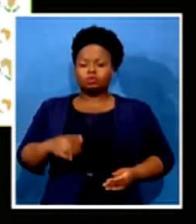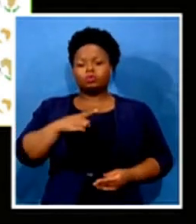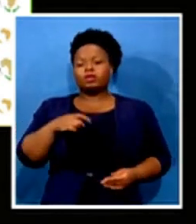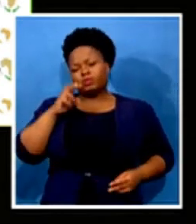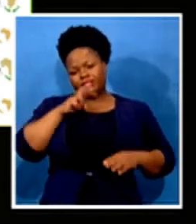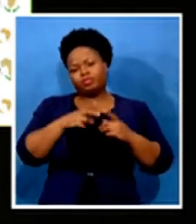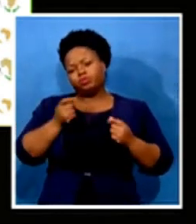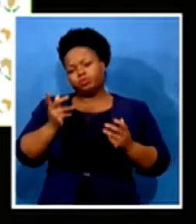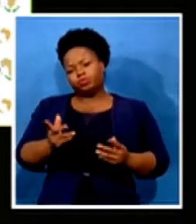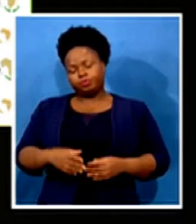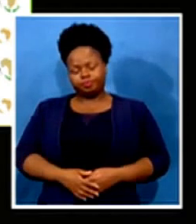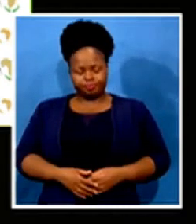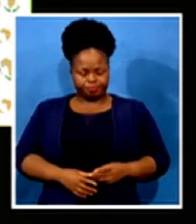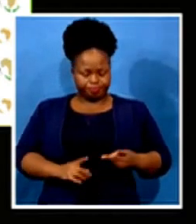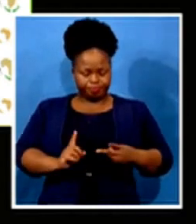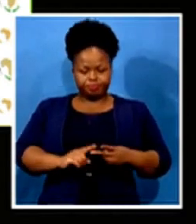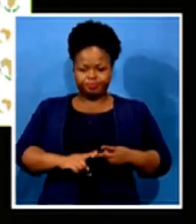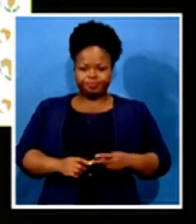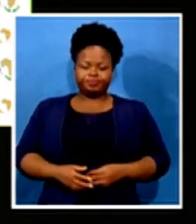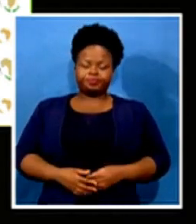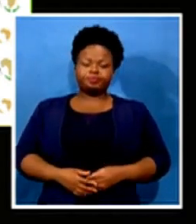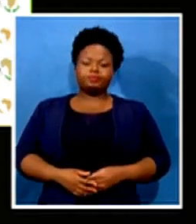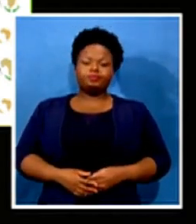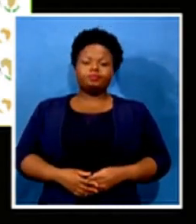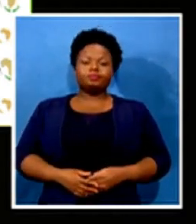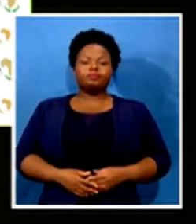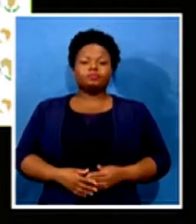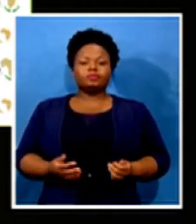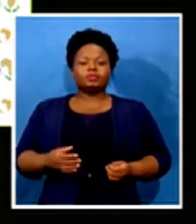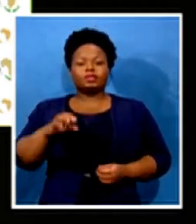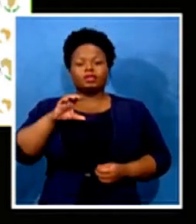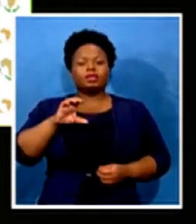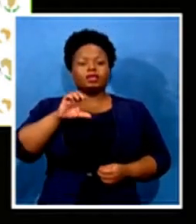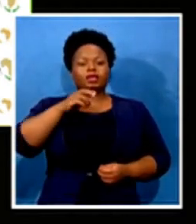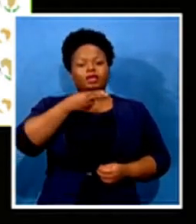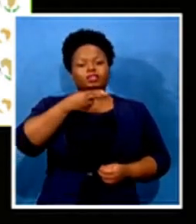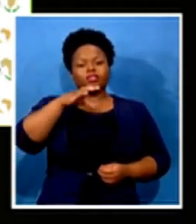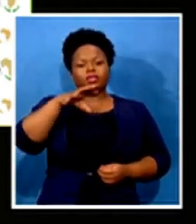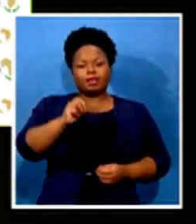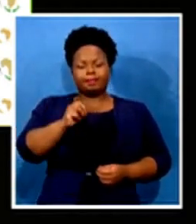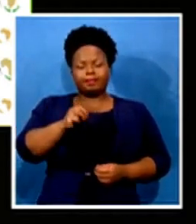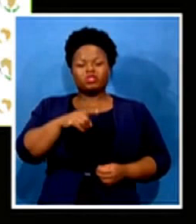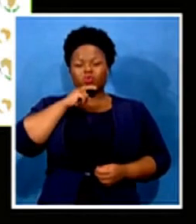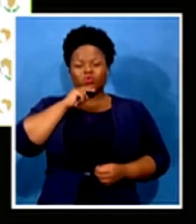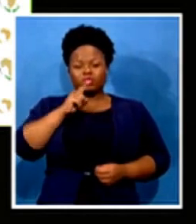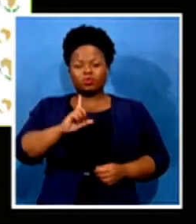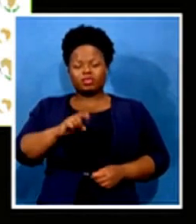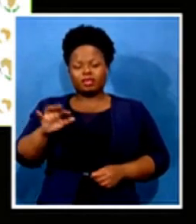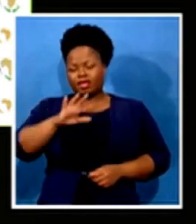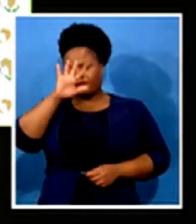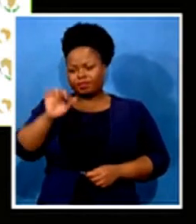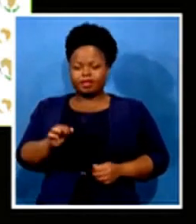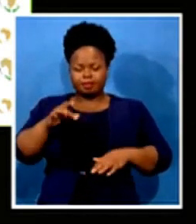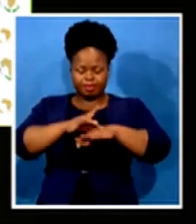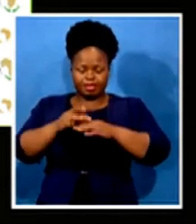is the unlocking the supply chain management system using the African Medical Supply Platform. Thirdly is the